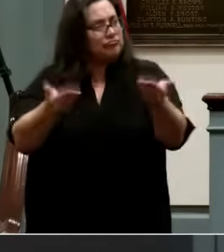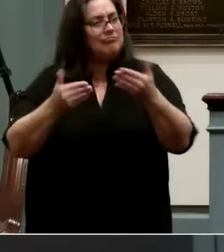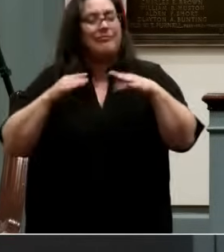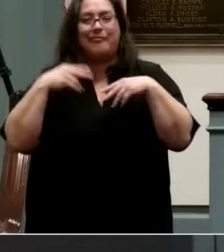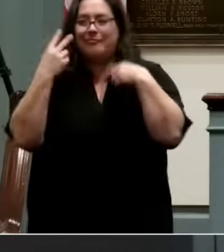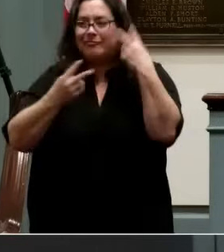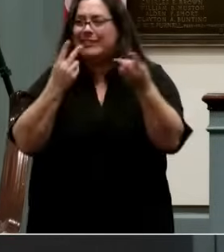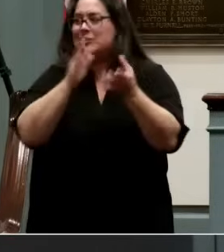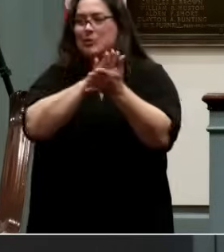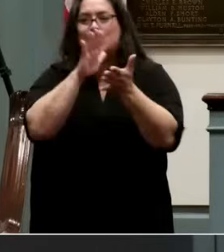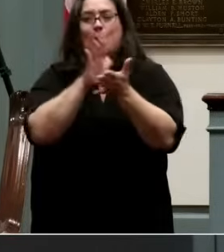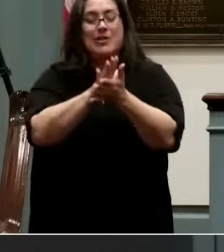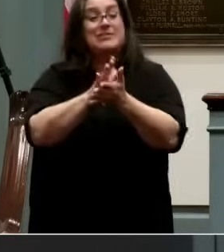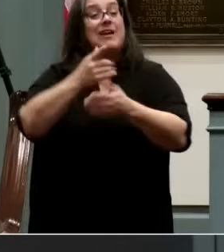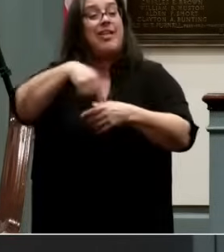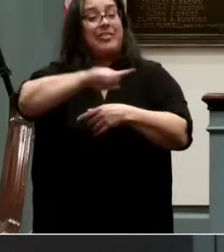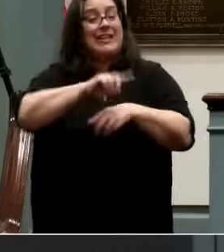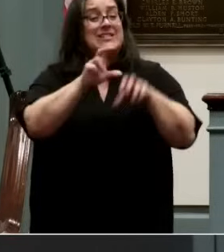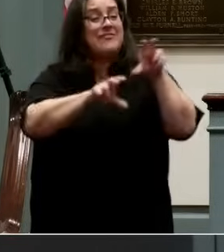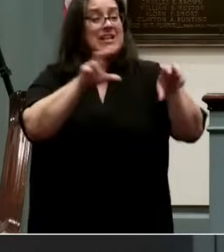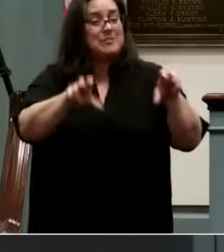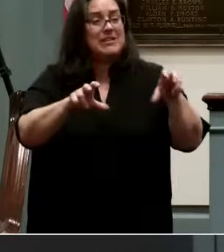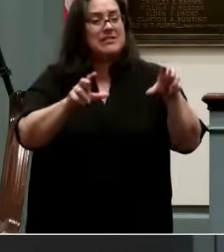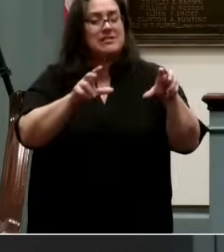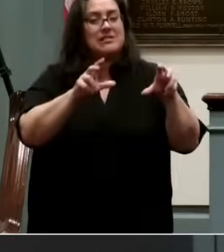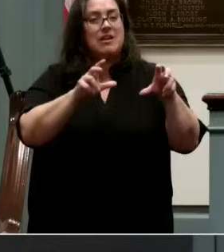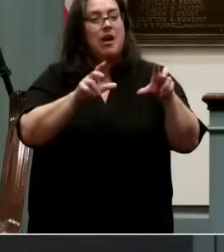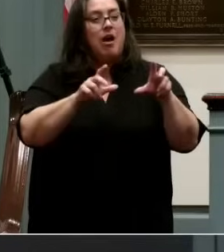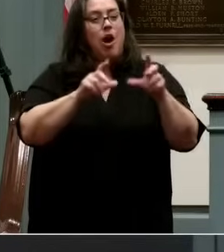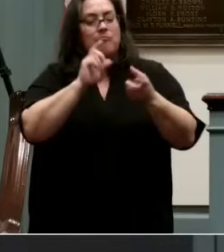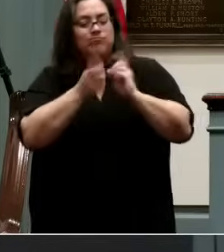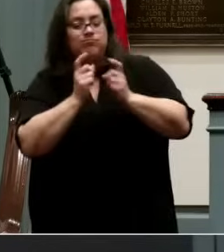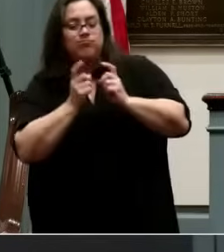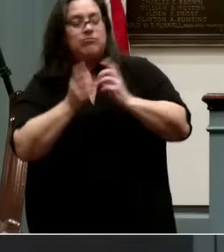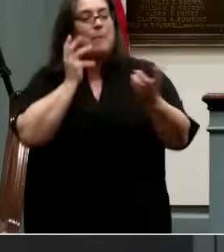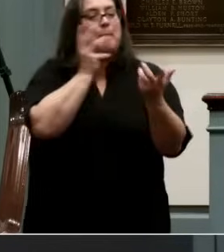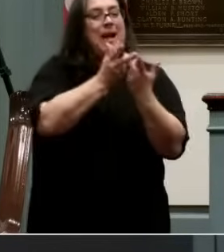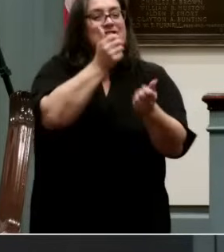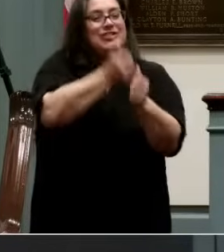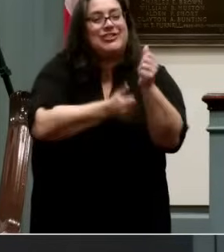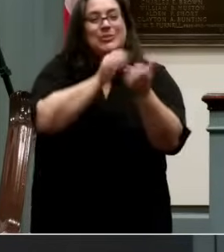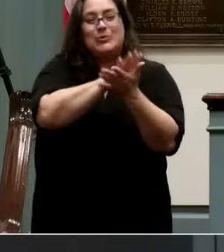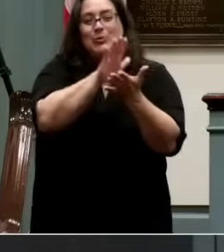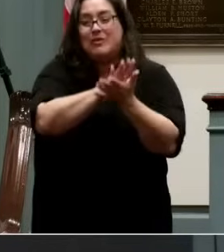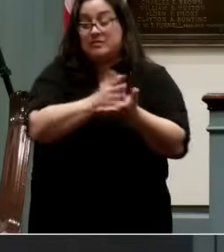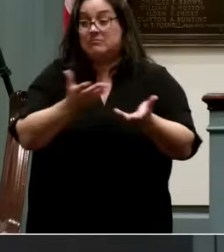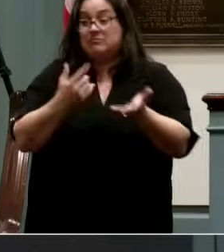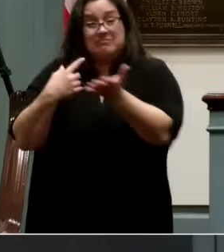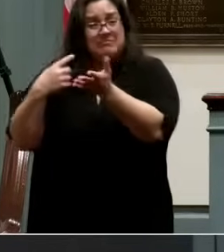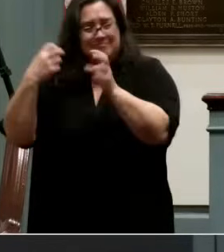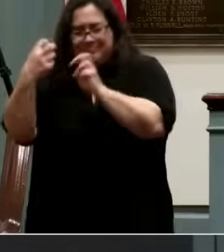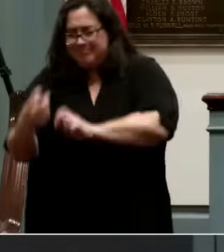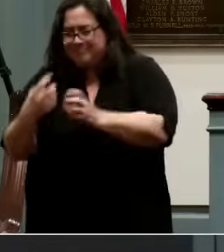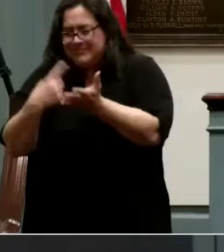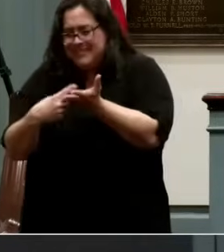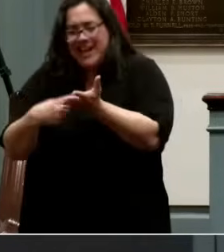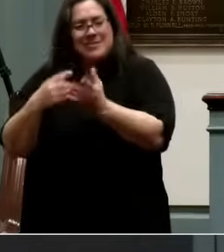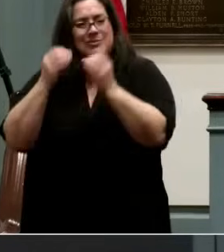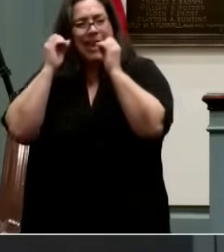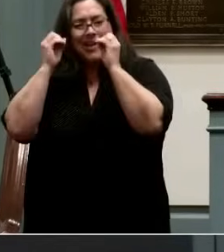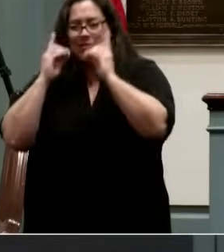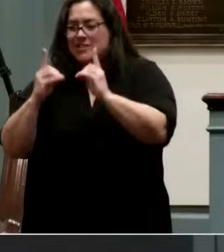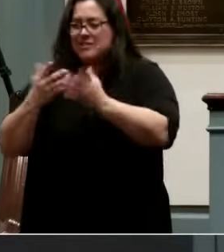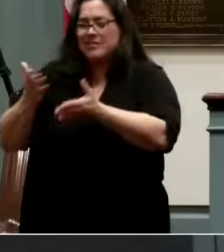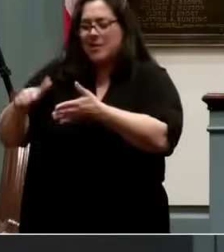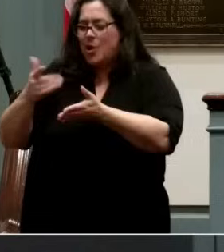These investments are tailored to the needs of each school and each community. Talk to our educators and our teachers about what's working